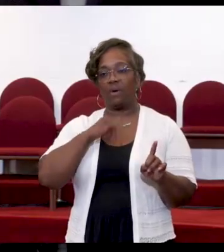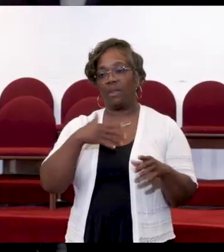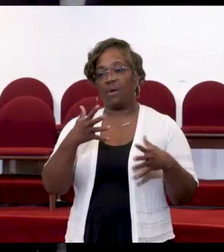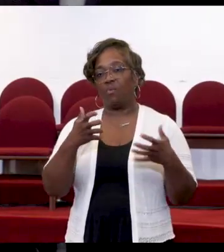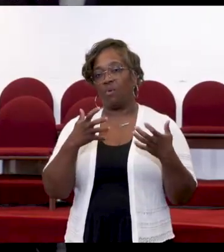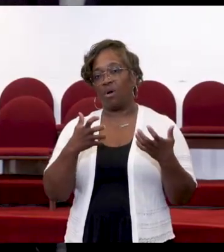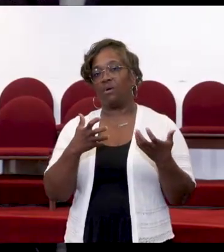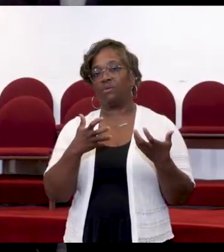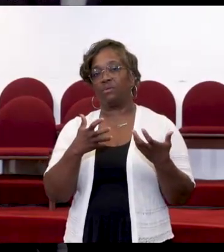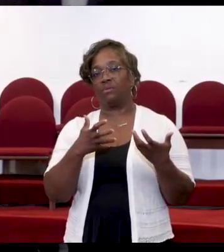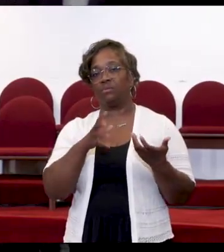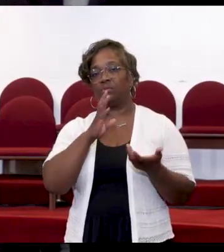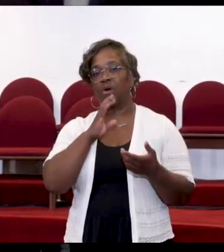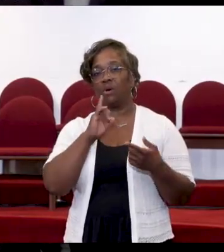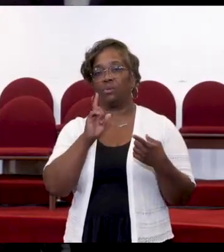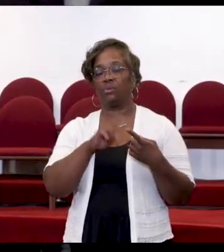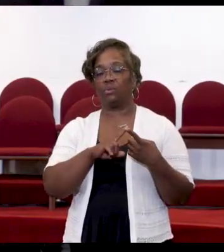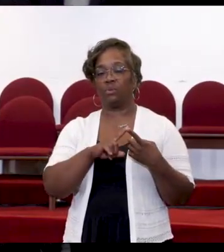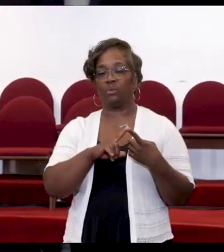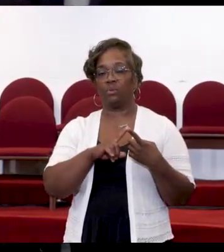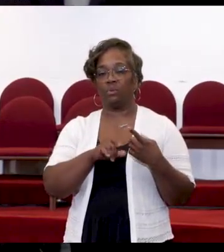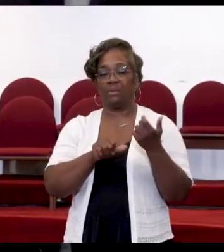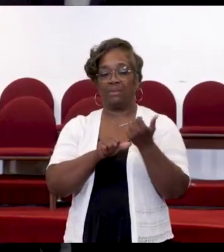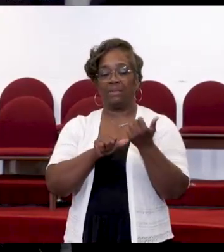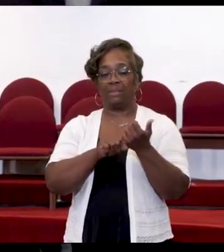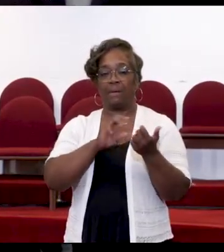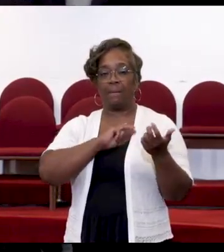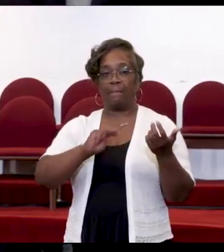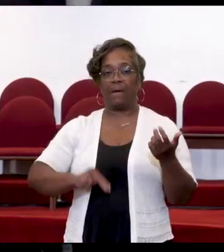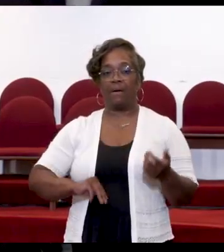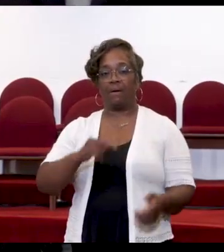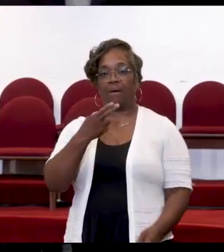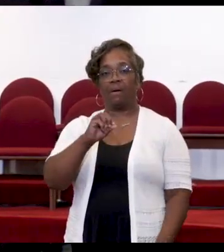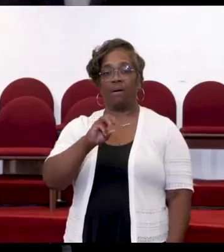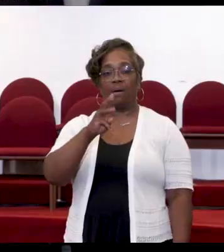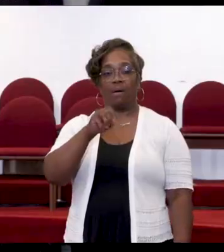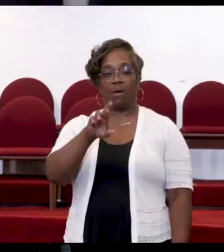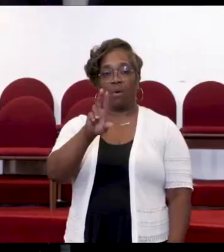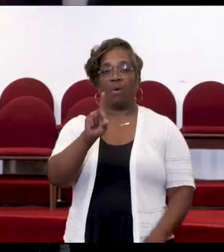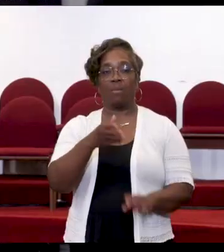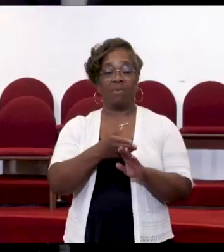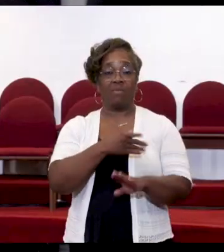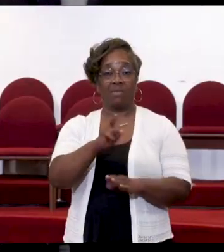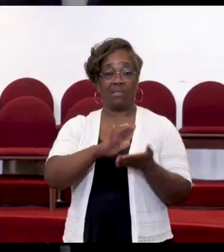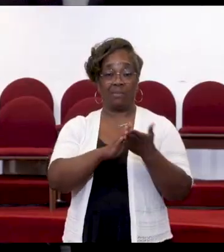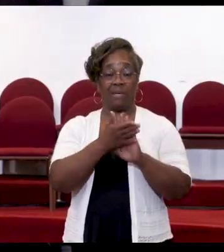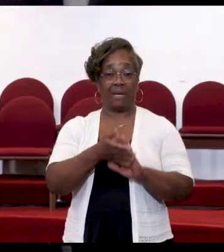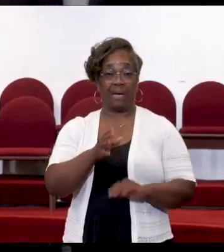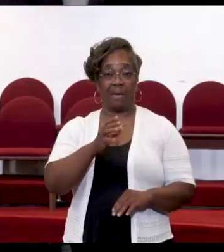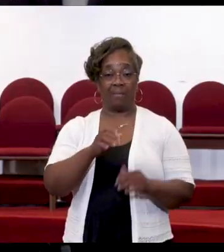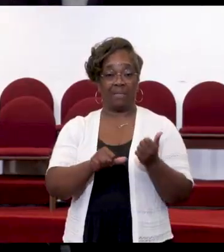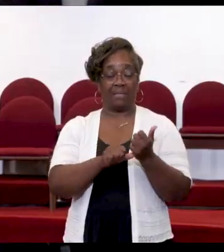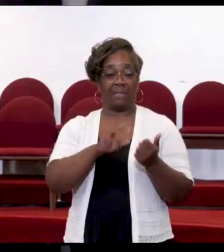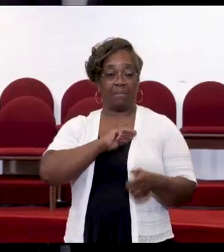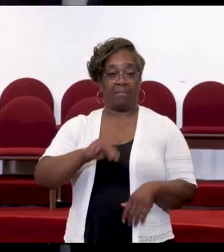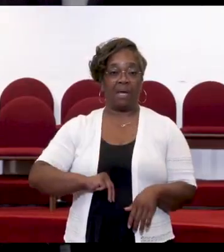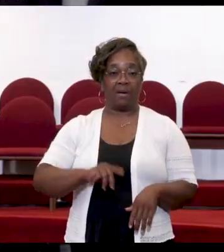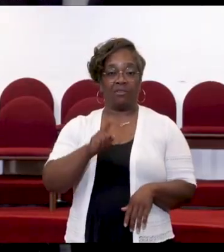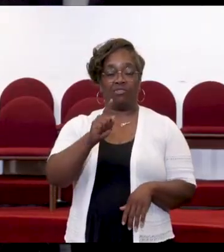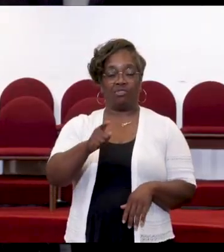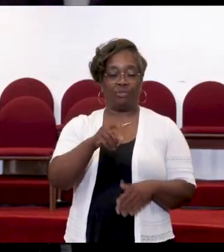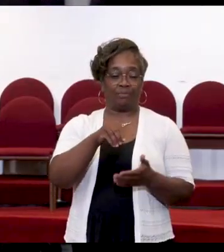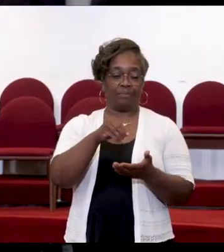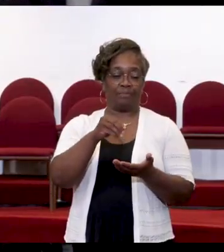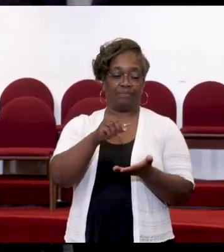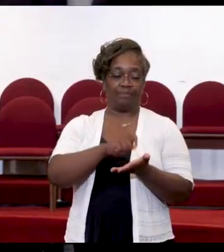talk to Deputy Mayor Howard. Before she became Deputy Mayor, she had given me her contact